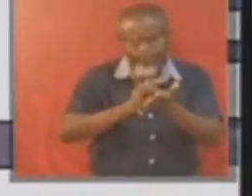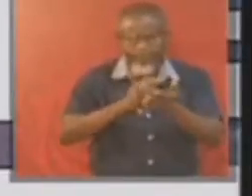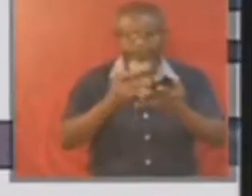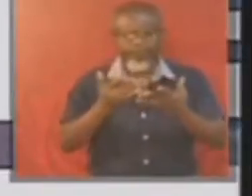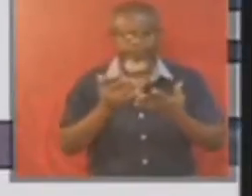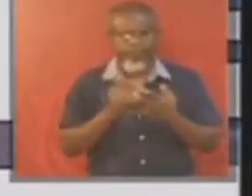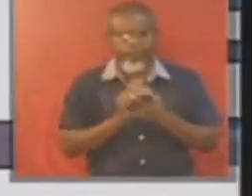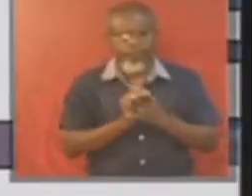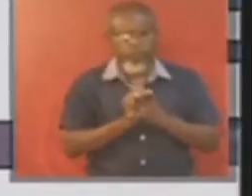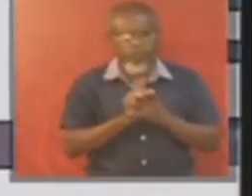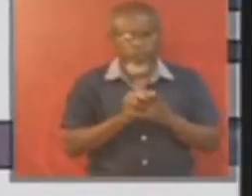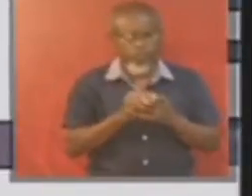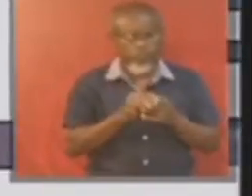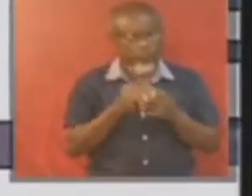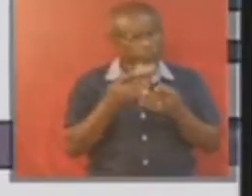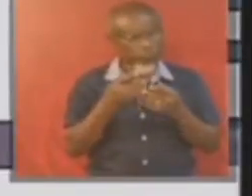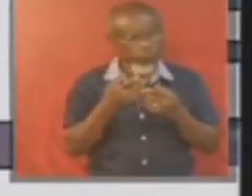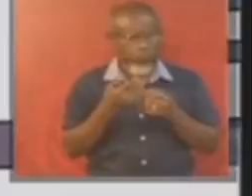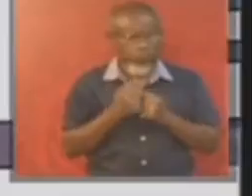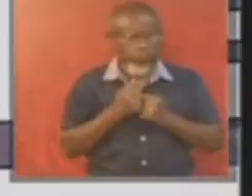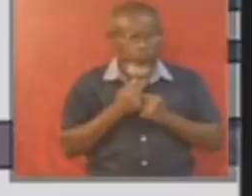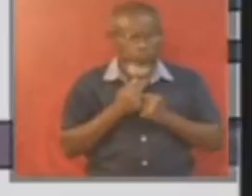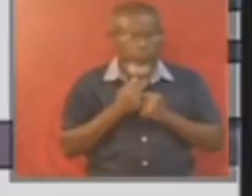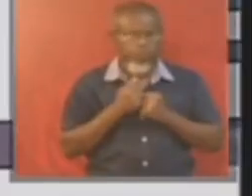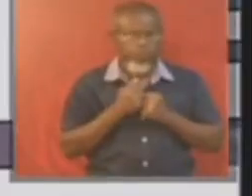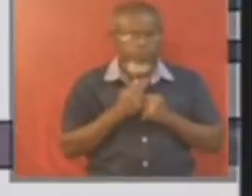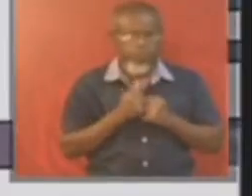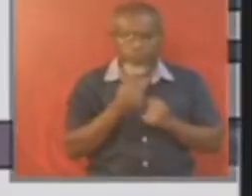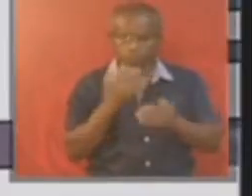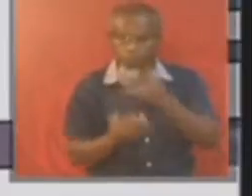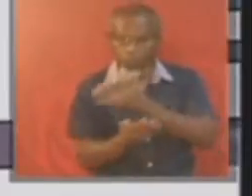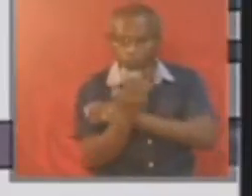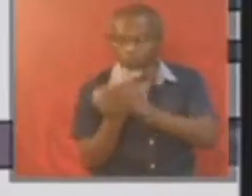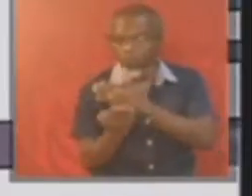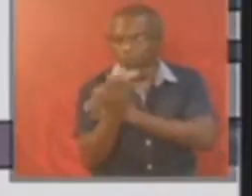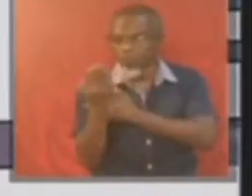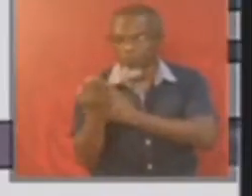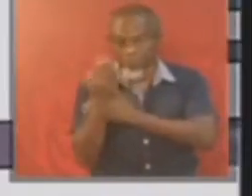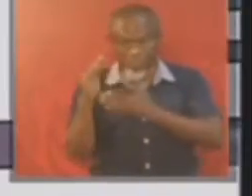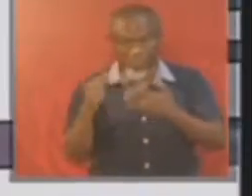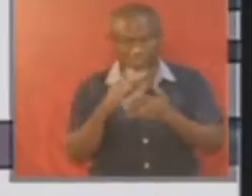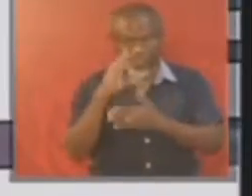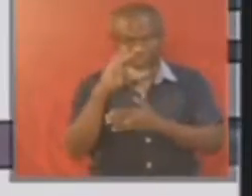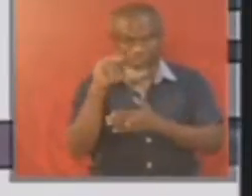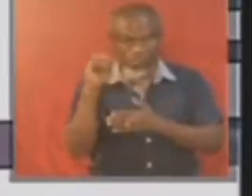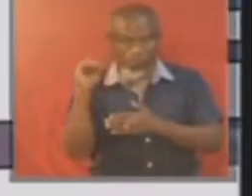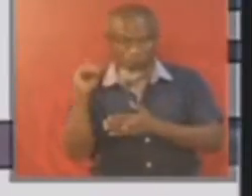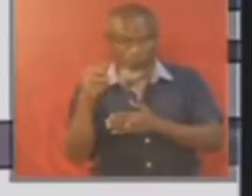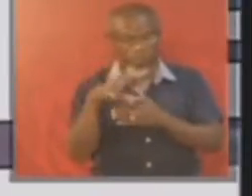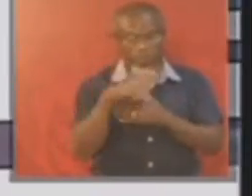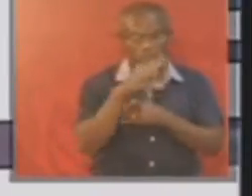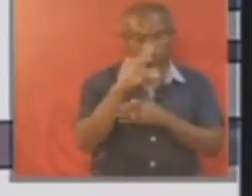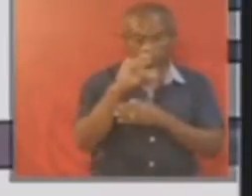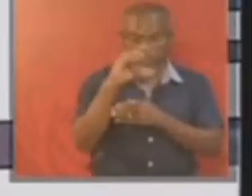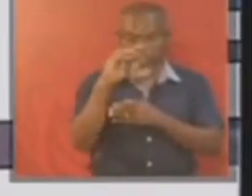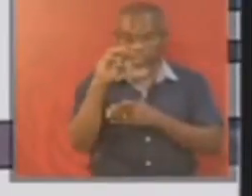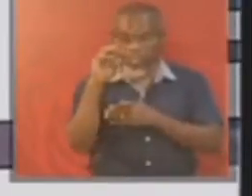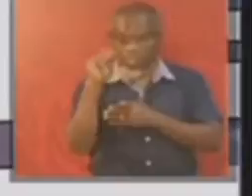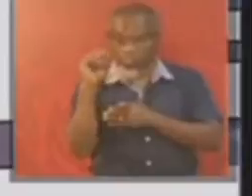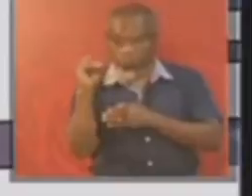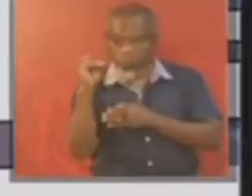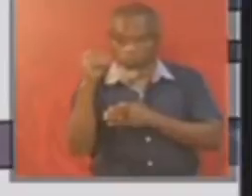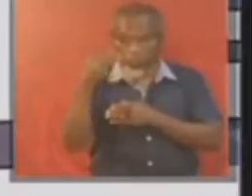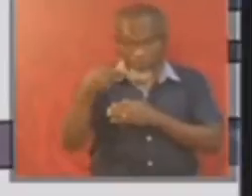Hi, good morning, CMO Dr. Roshan Parasram. Good morning, CMOH of Caroni North,